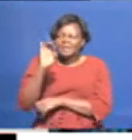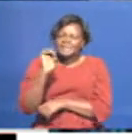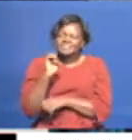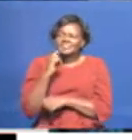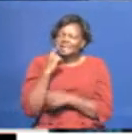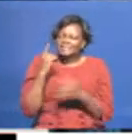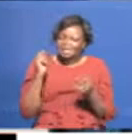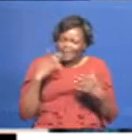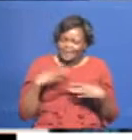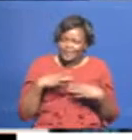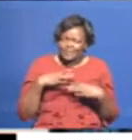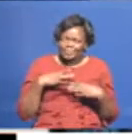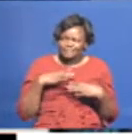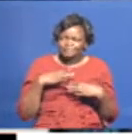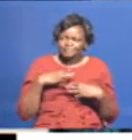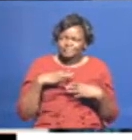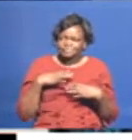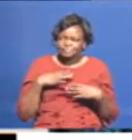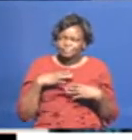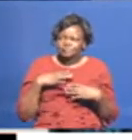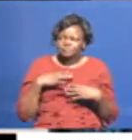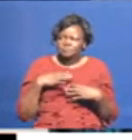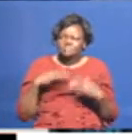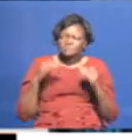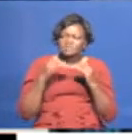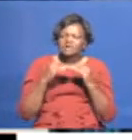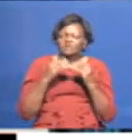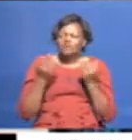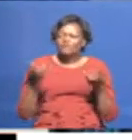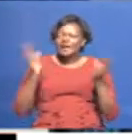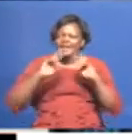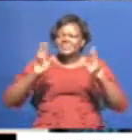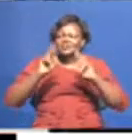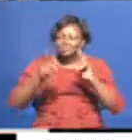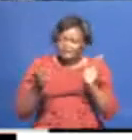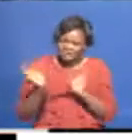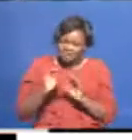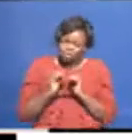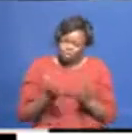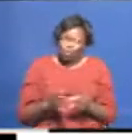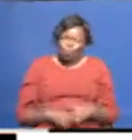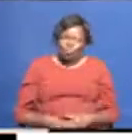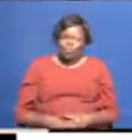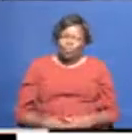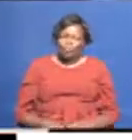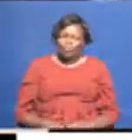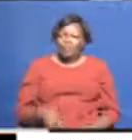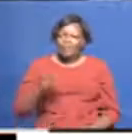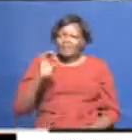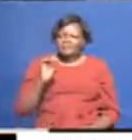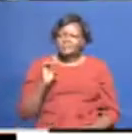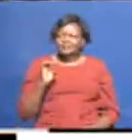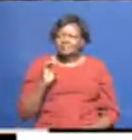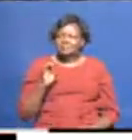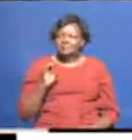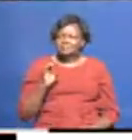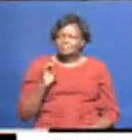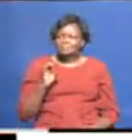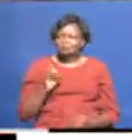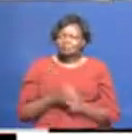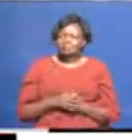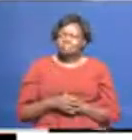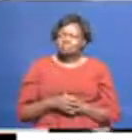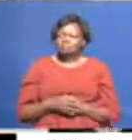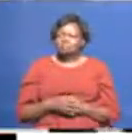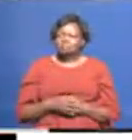Kenya their level of preparedness kwa hii election iko namna gani. IEBC's returning officer for Westlands